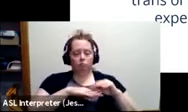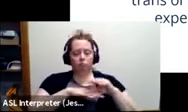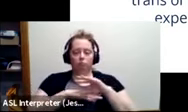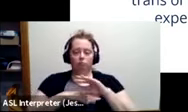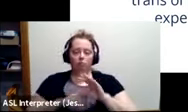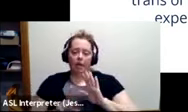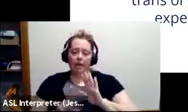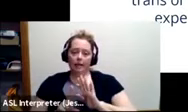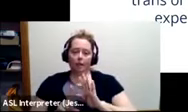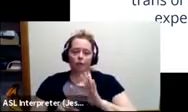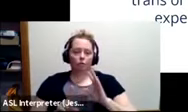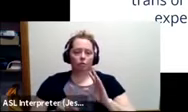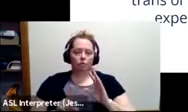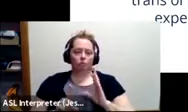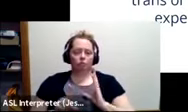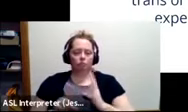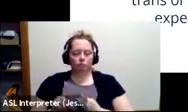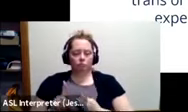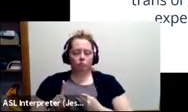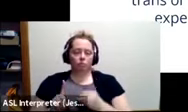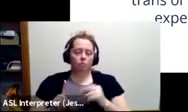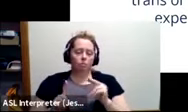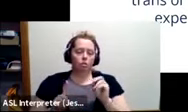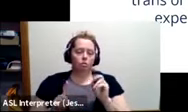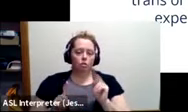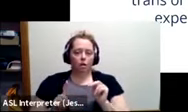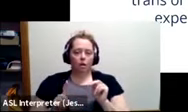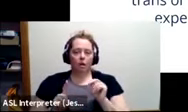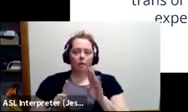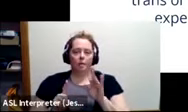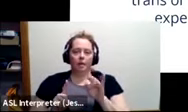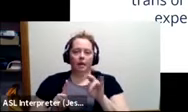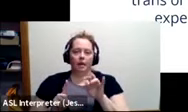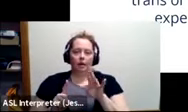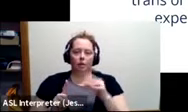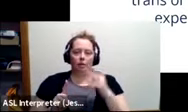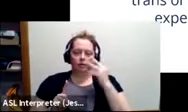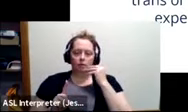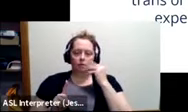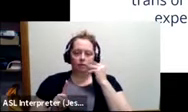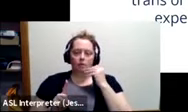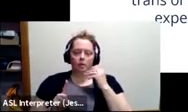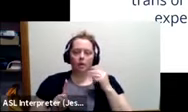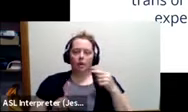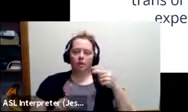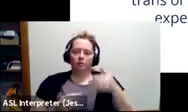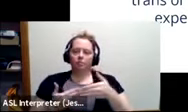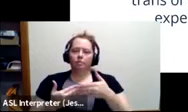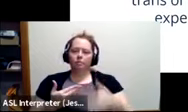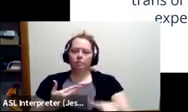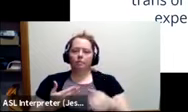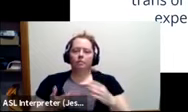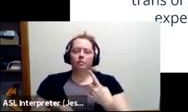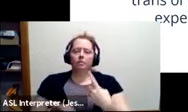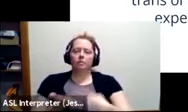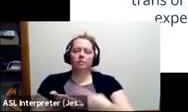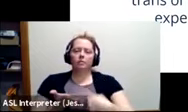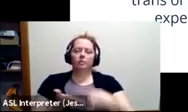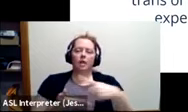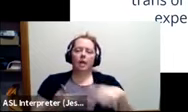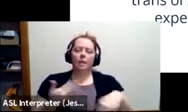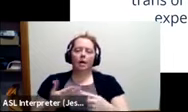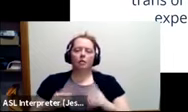experience? The following section discusses aspects of life for trans and non-binary people. People with 2 or